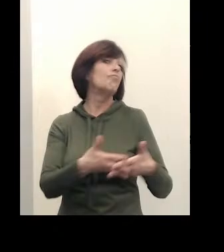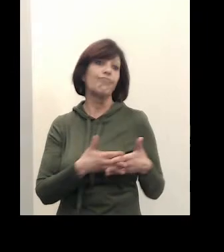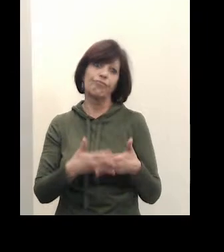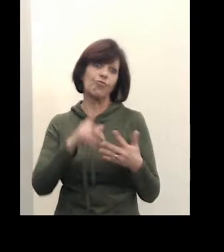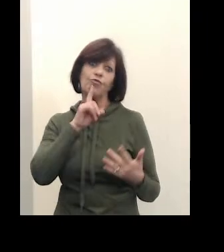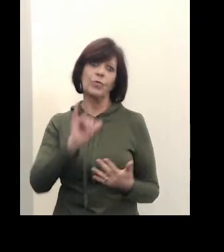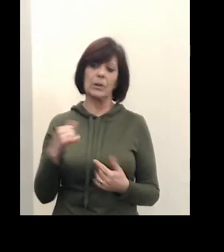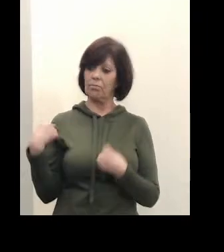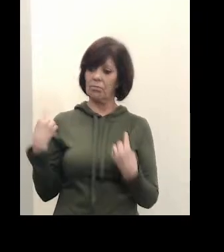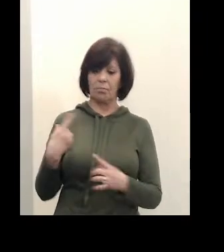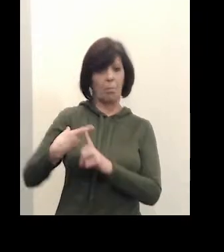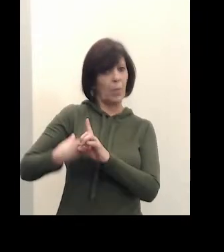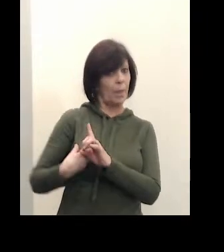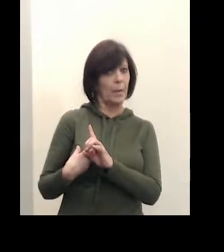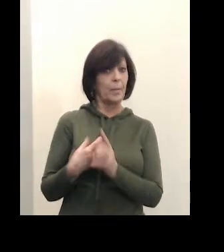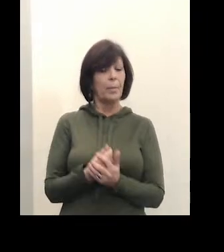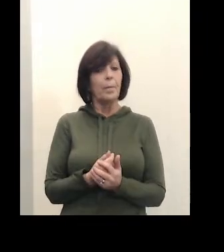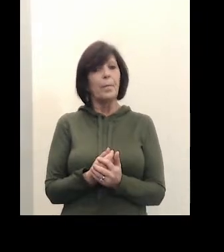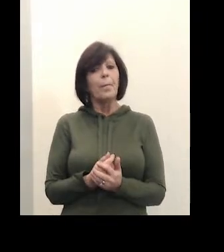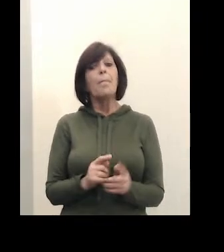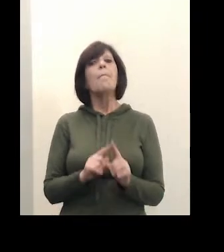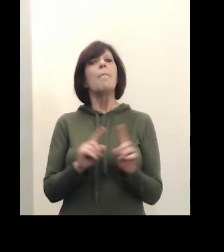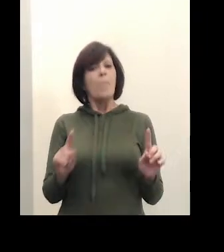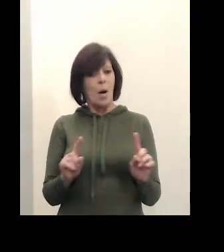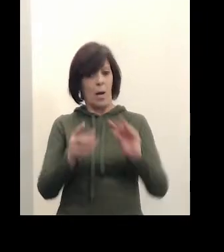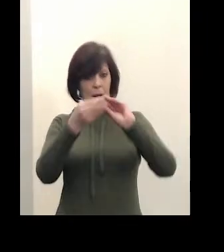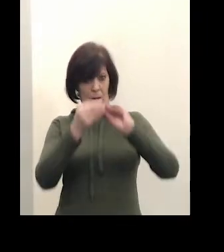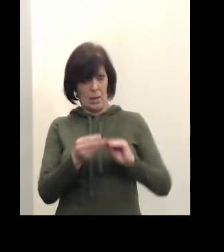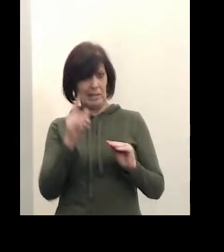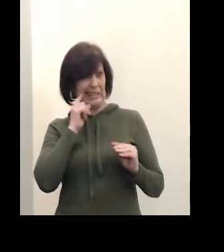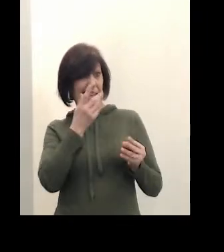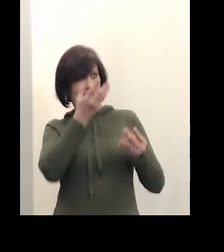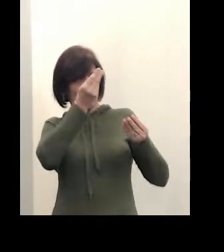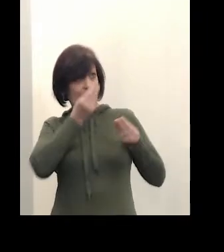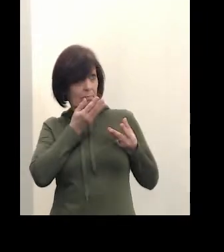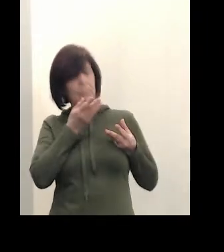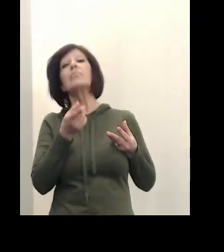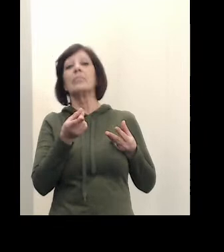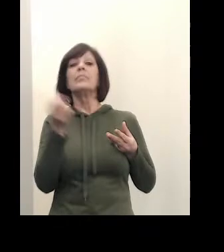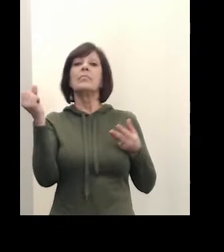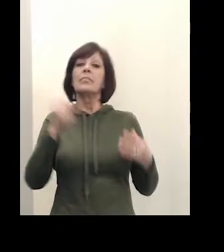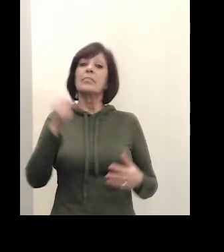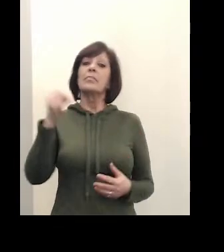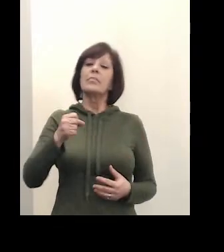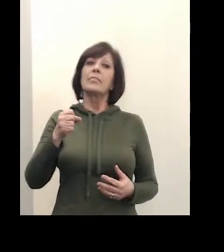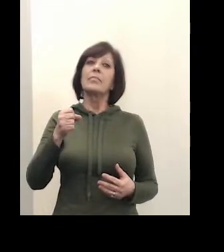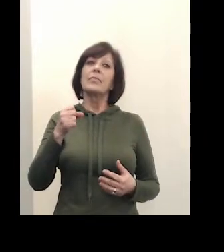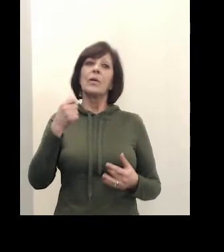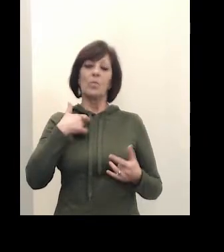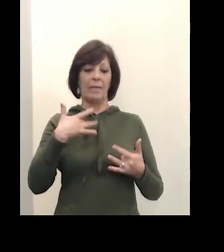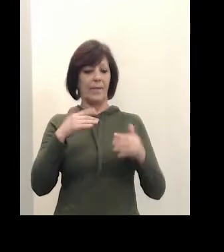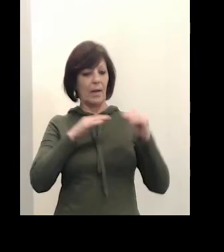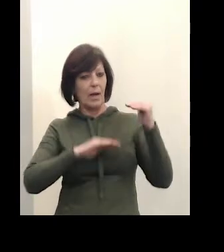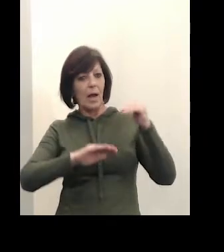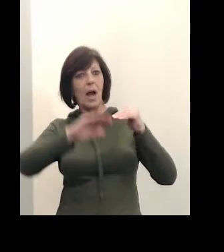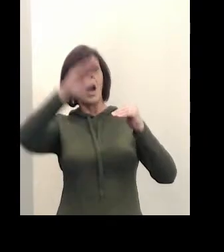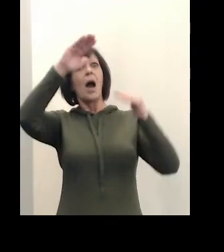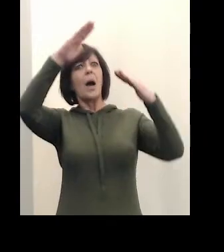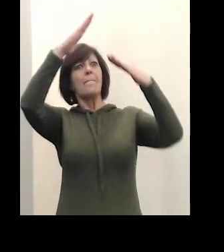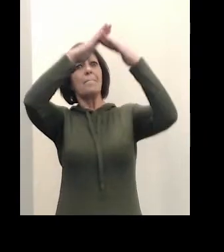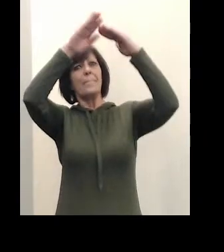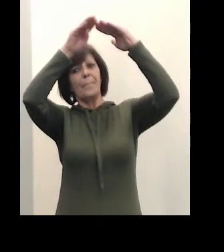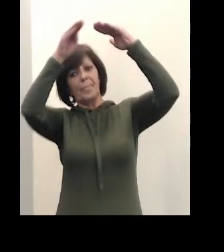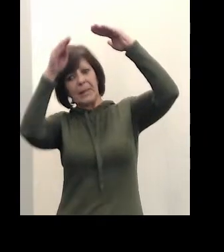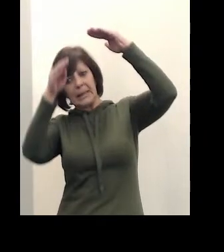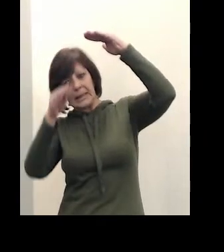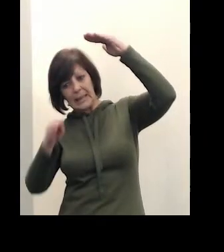month. Though based on the data we do believe we have peaked and we are going down. And to give you an